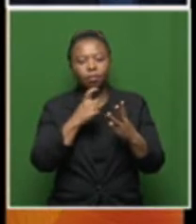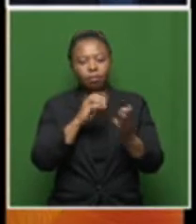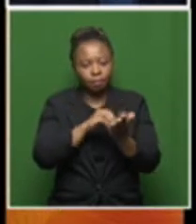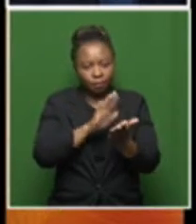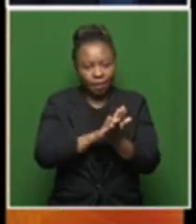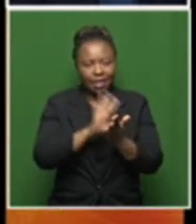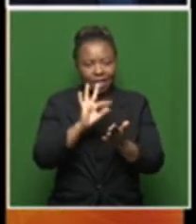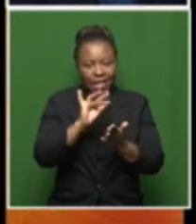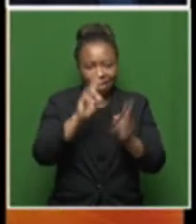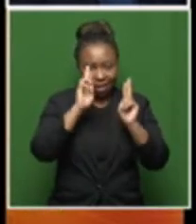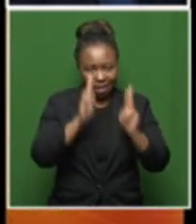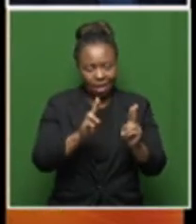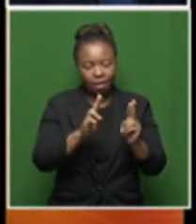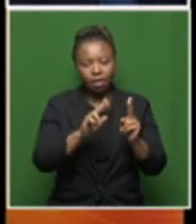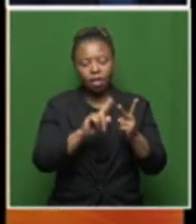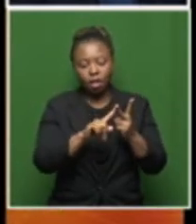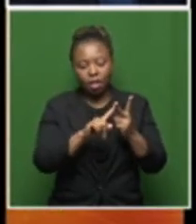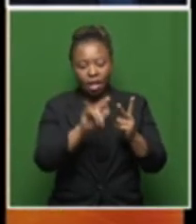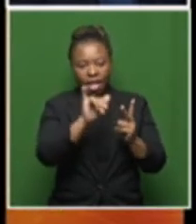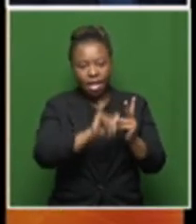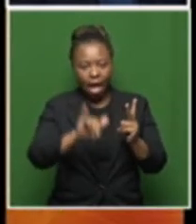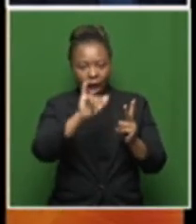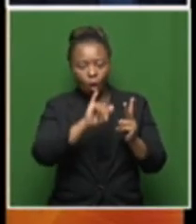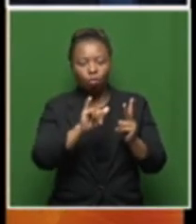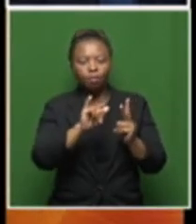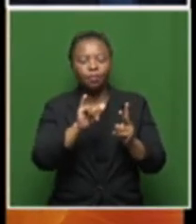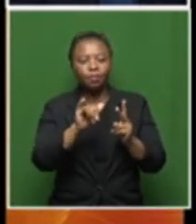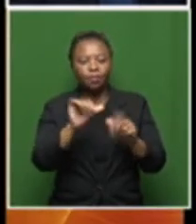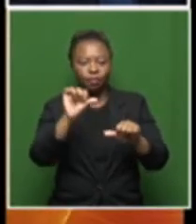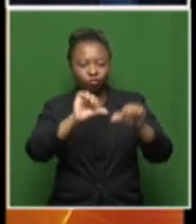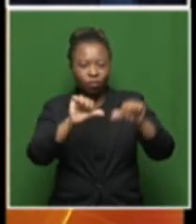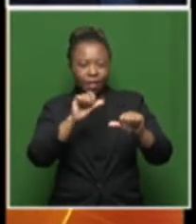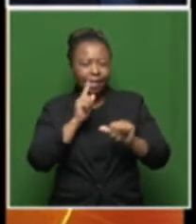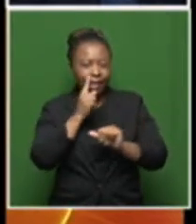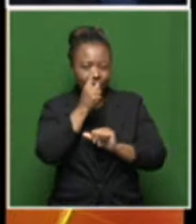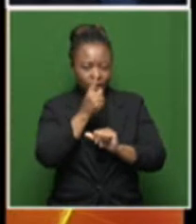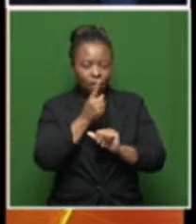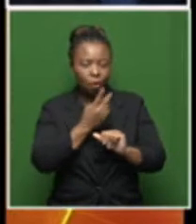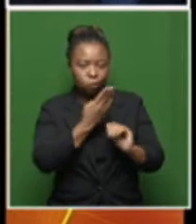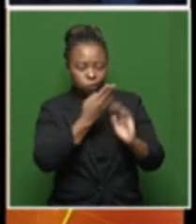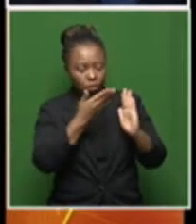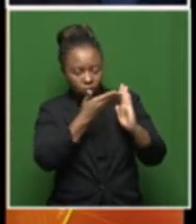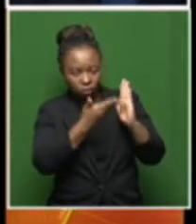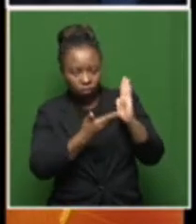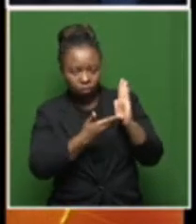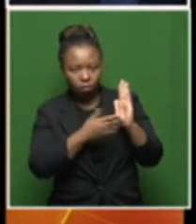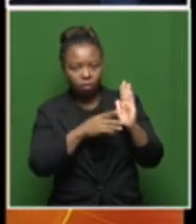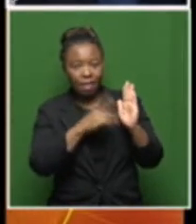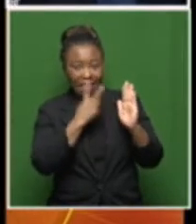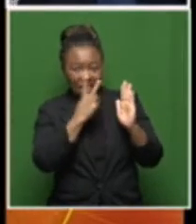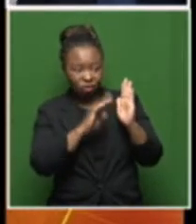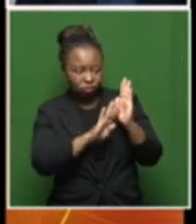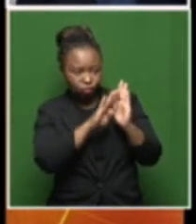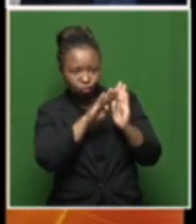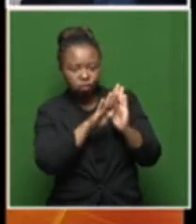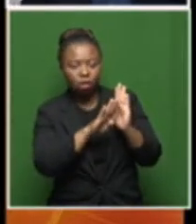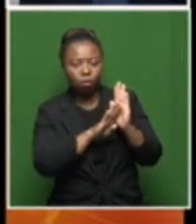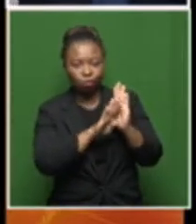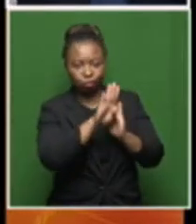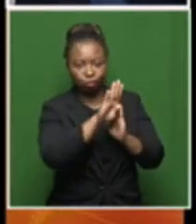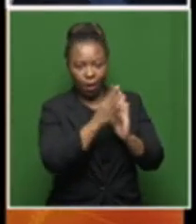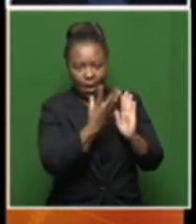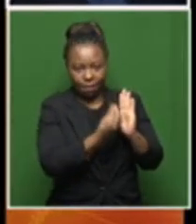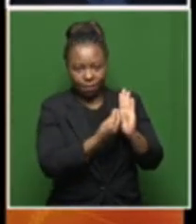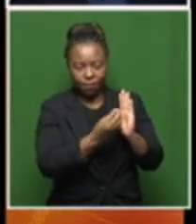the yellow marker is proportion positive of laboratory tests. You can see all those markers are on an increase. The reproduction